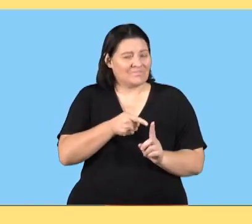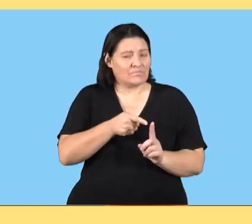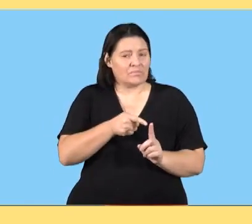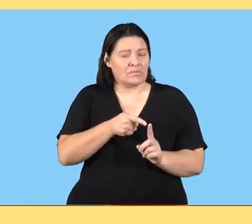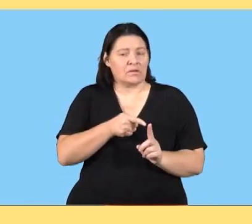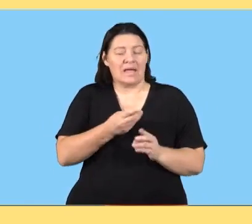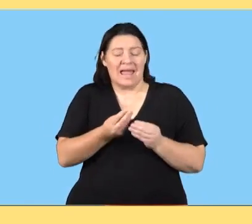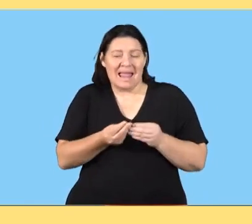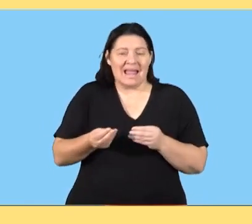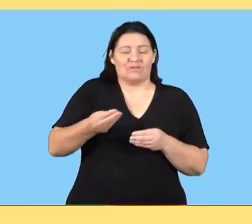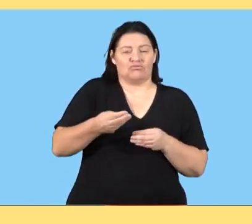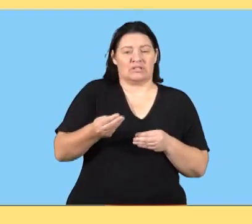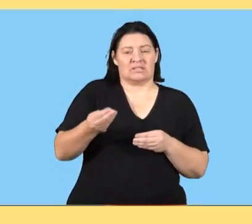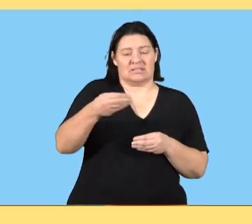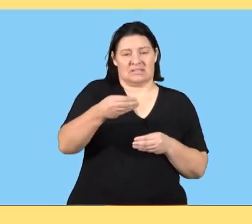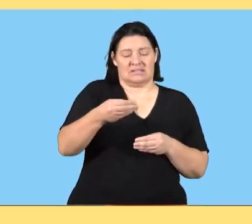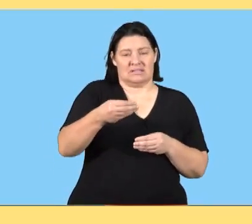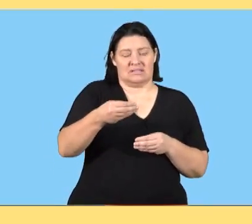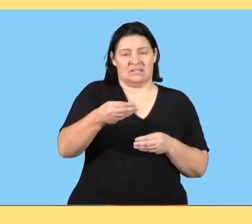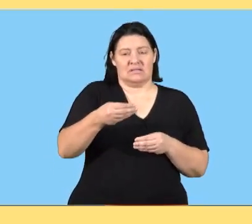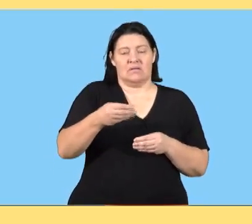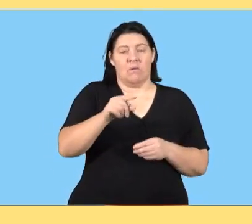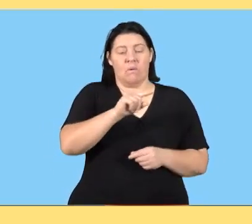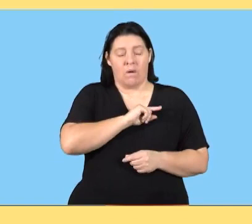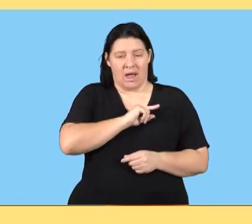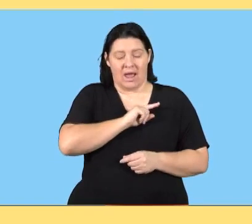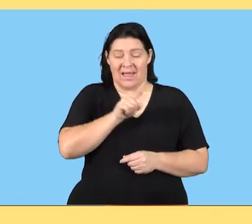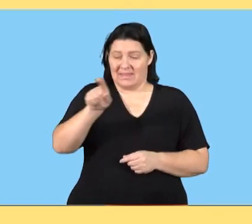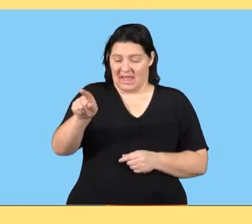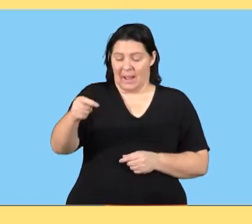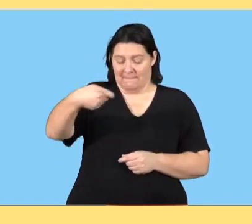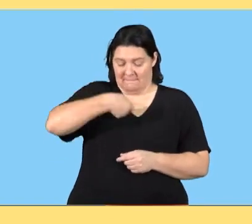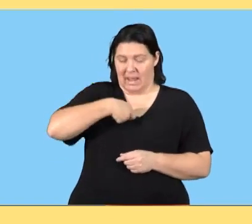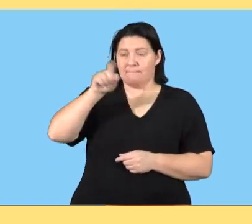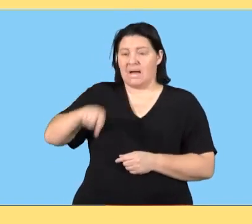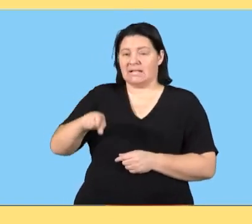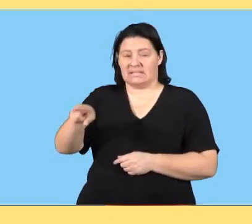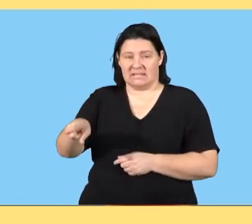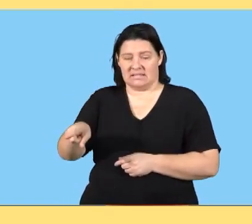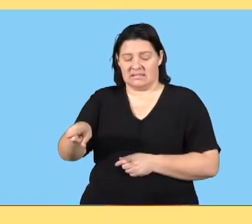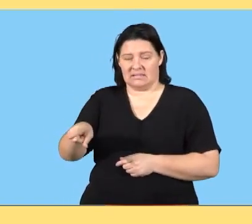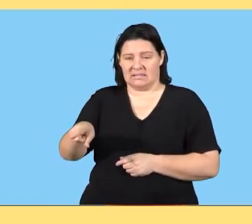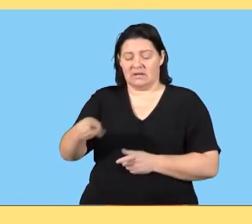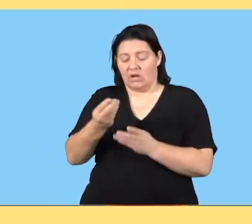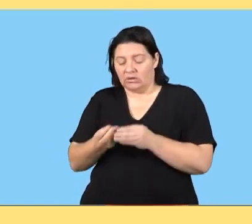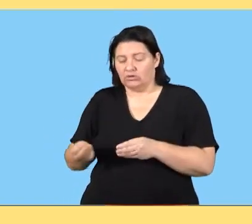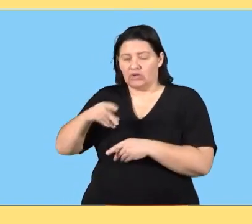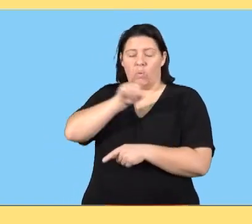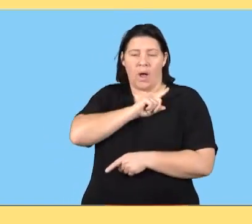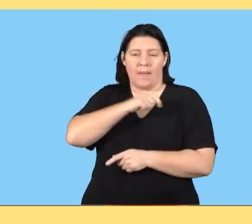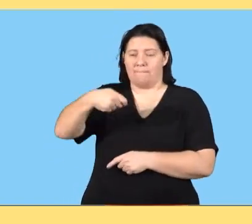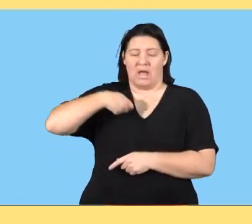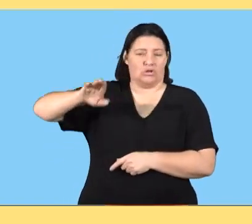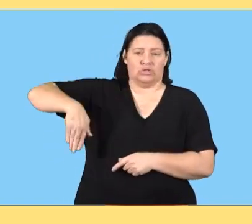This is interest that is charged on debtors. Very important here. Interest charged on